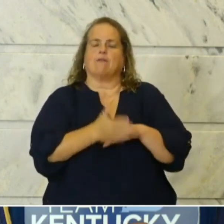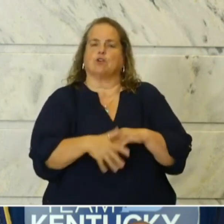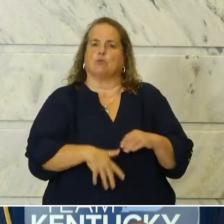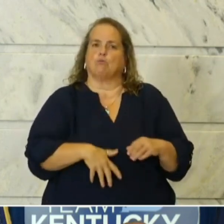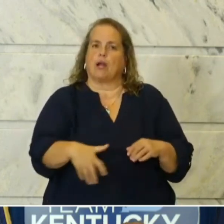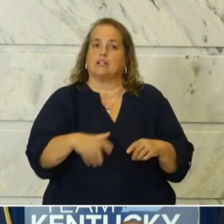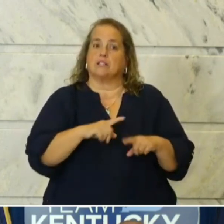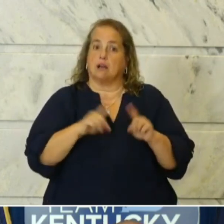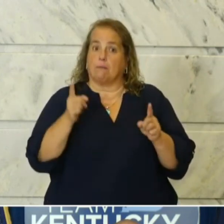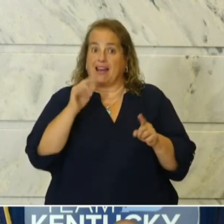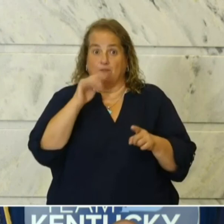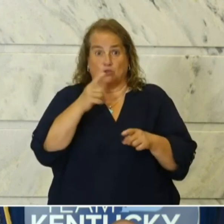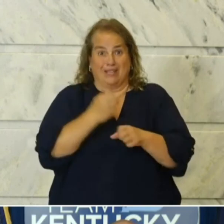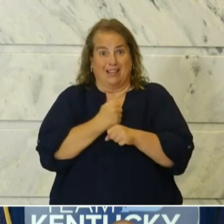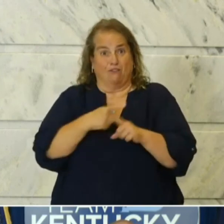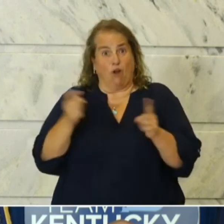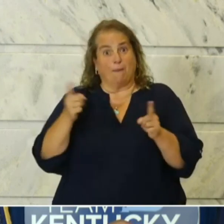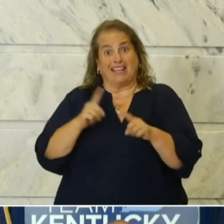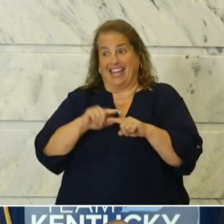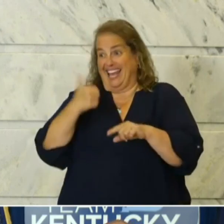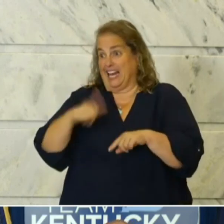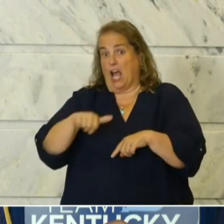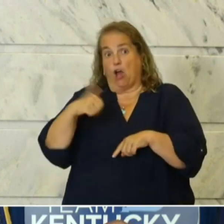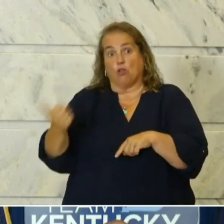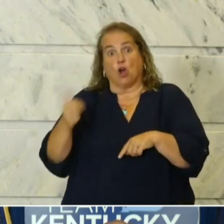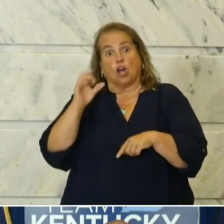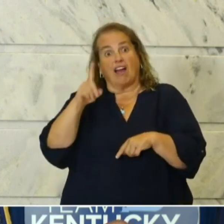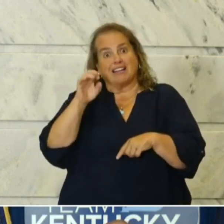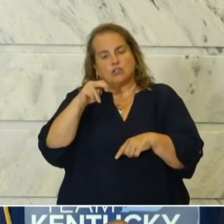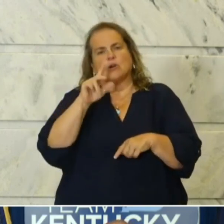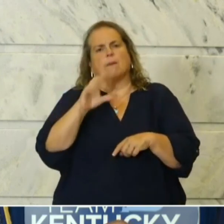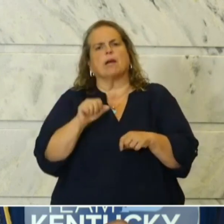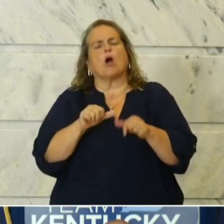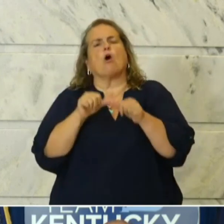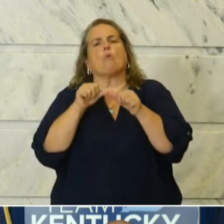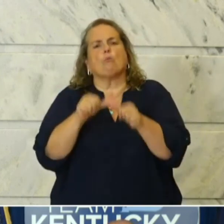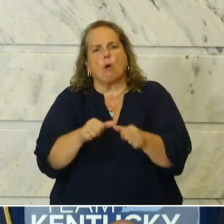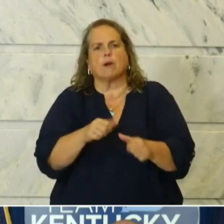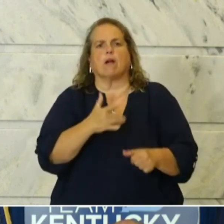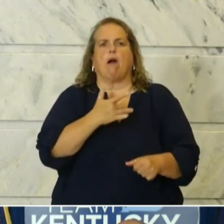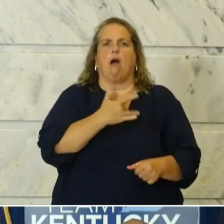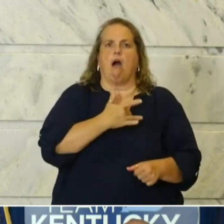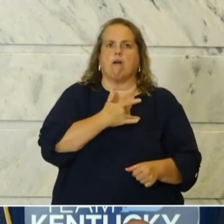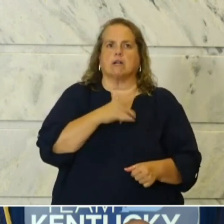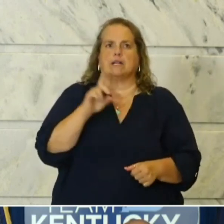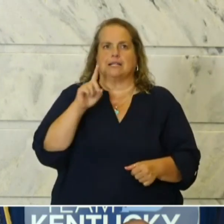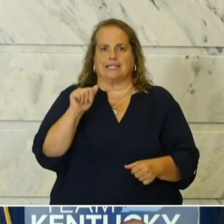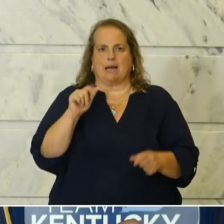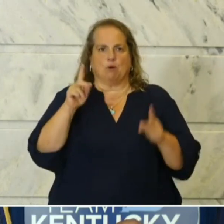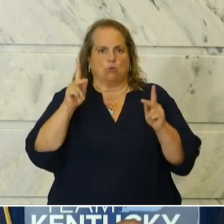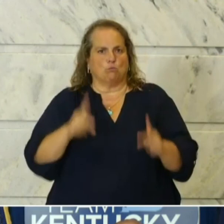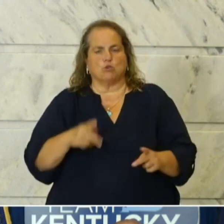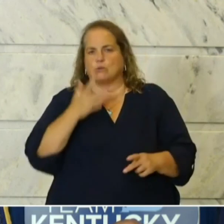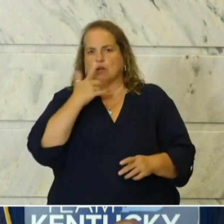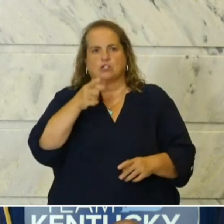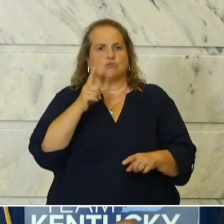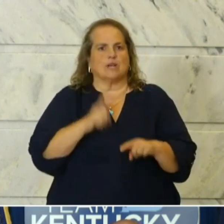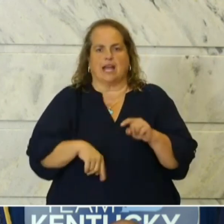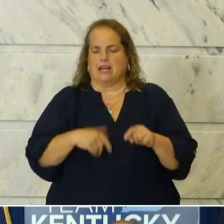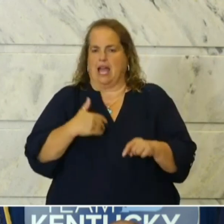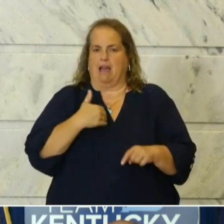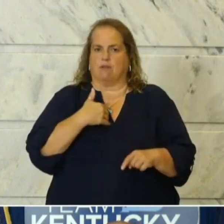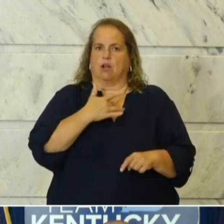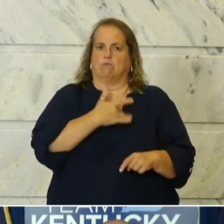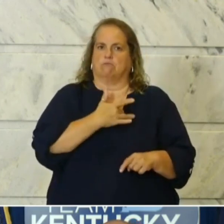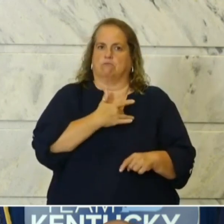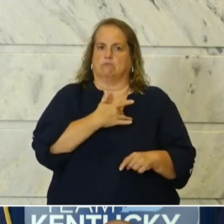from any condition, you can become a permanent cardiac disabled individual because you can't have the cardiac reserve now to be able